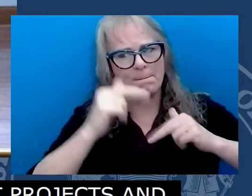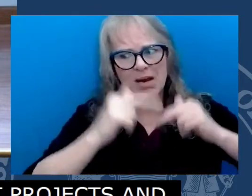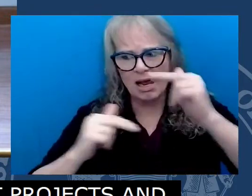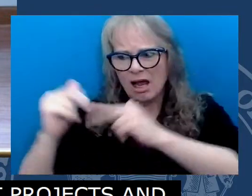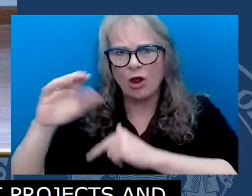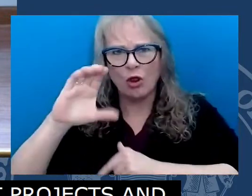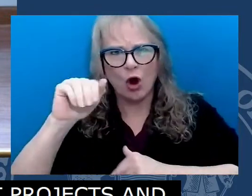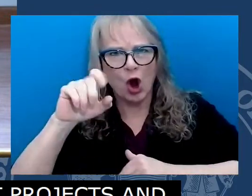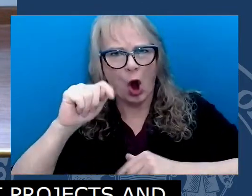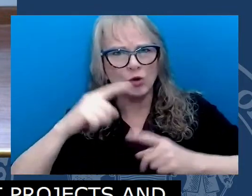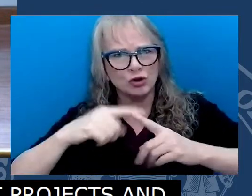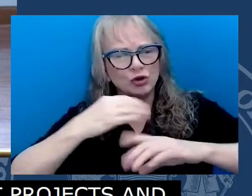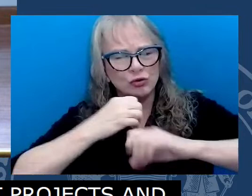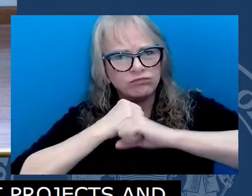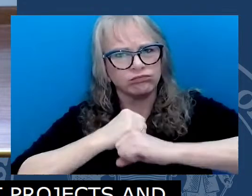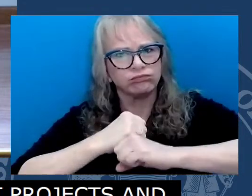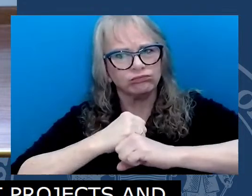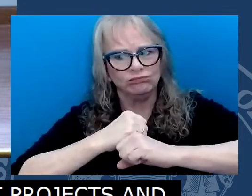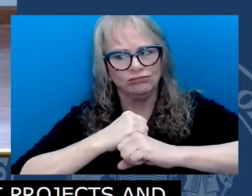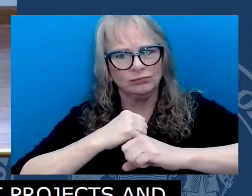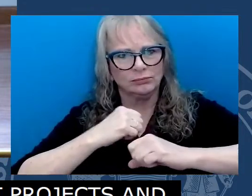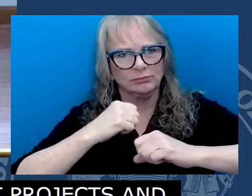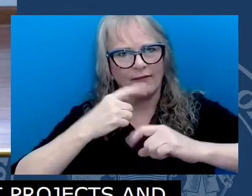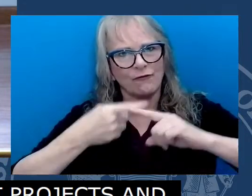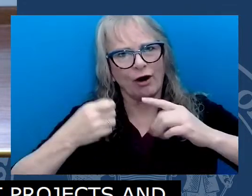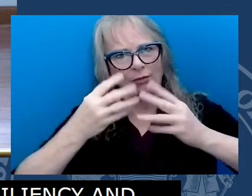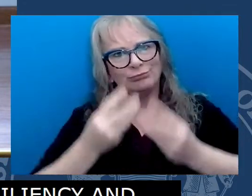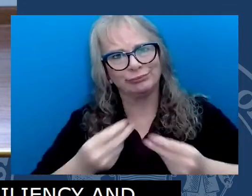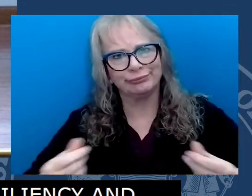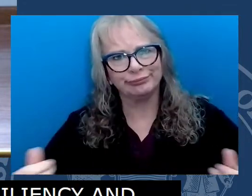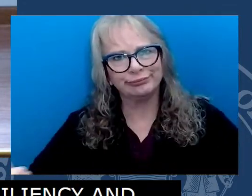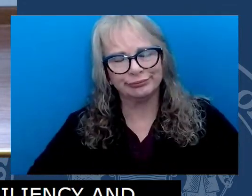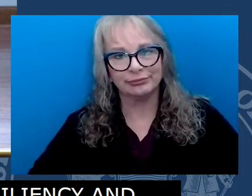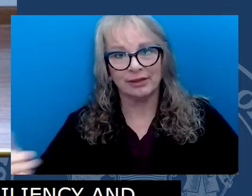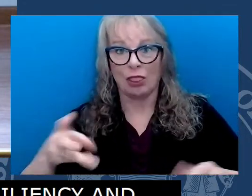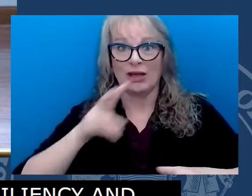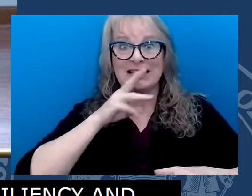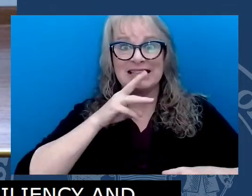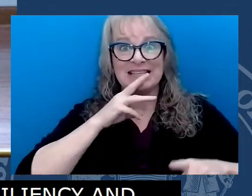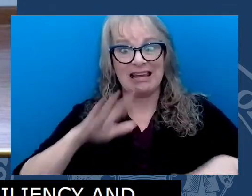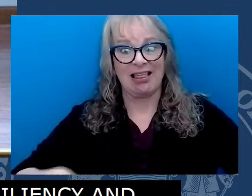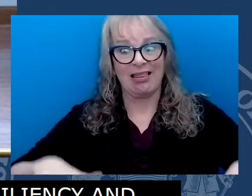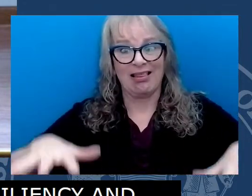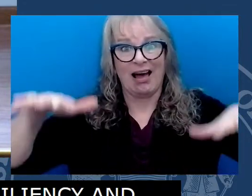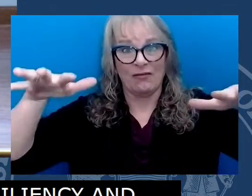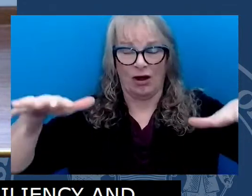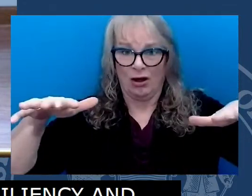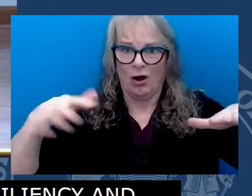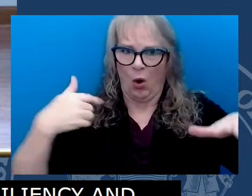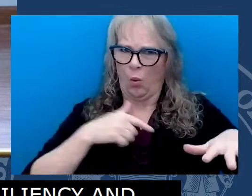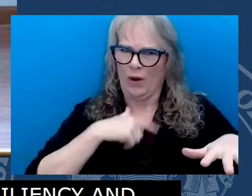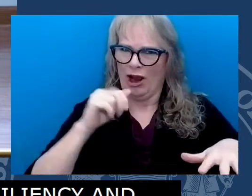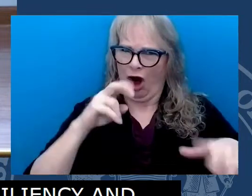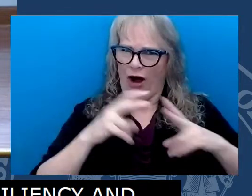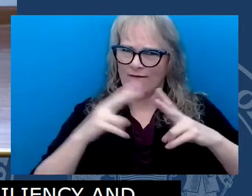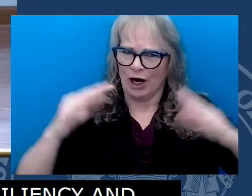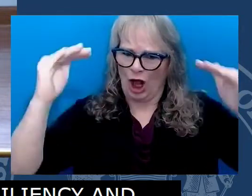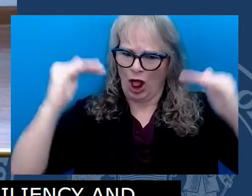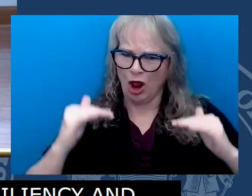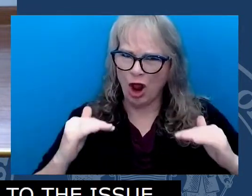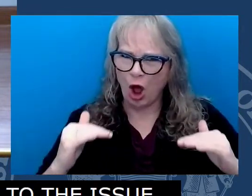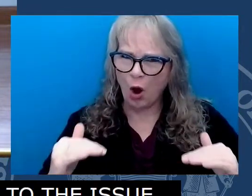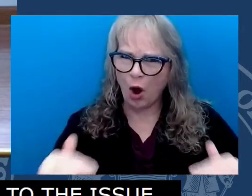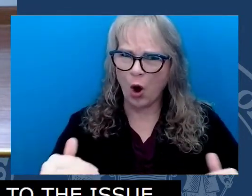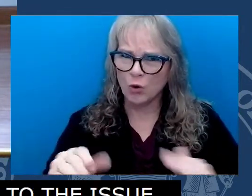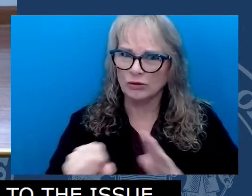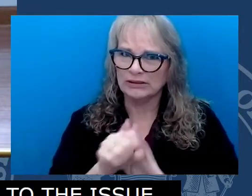the issue of climate change and rising sea levels, is that we're one of the lowest lying, if not the lowest lying state. So we have some